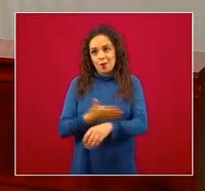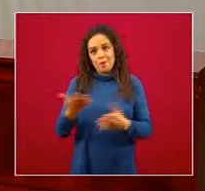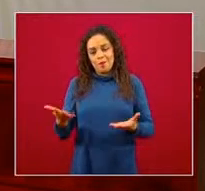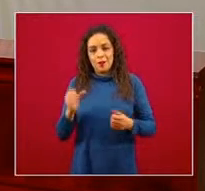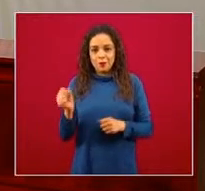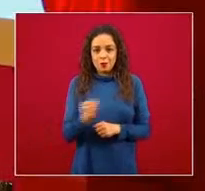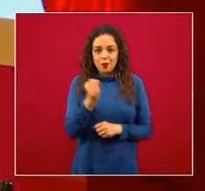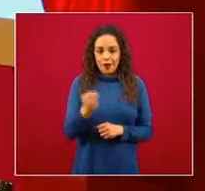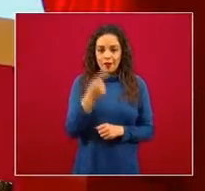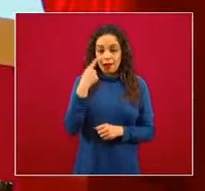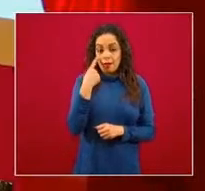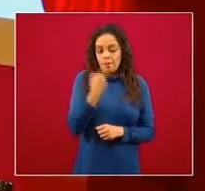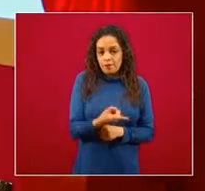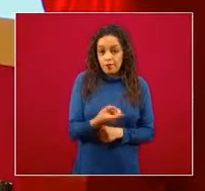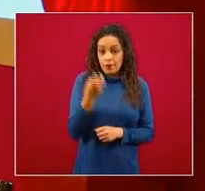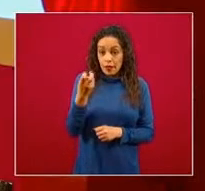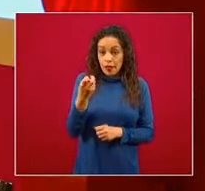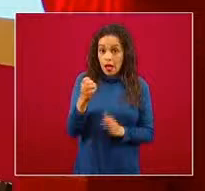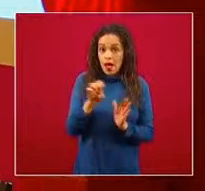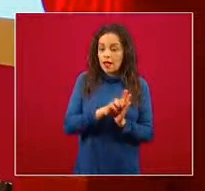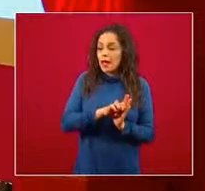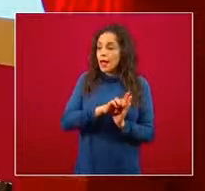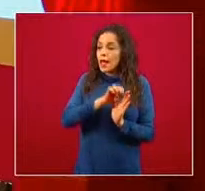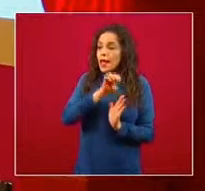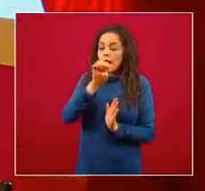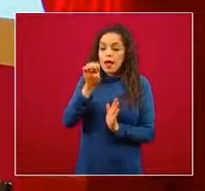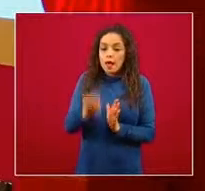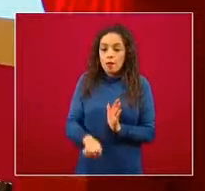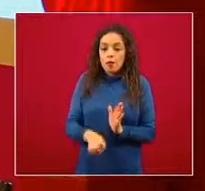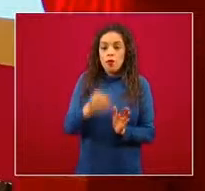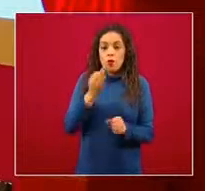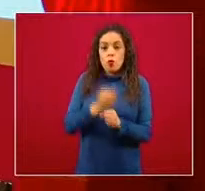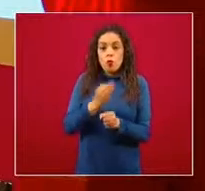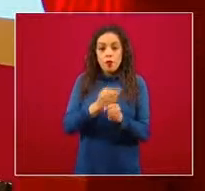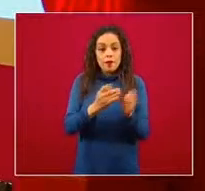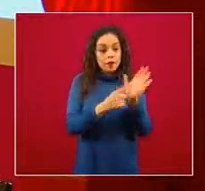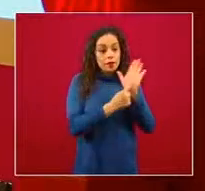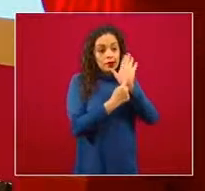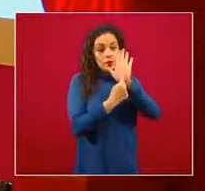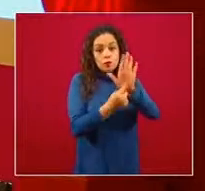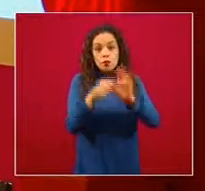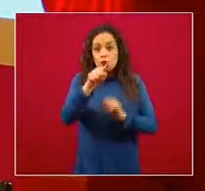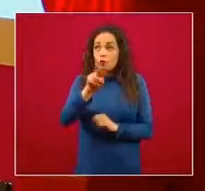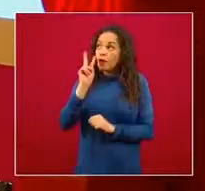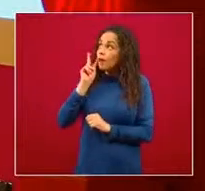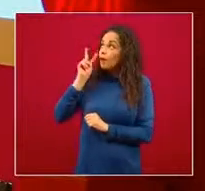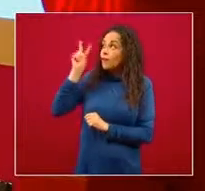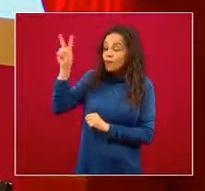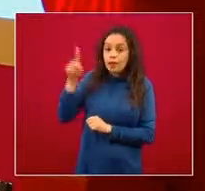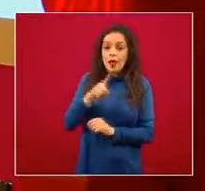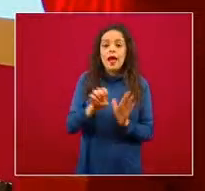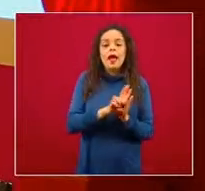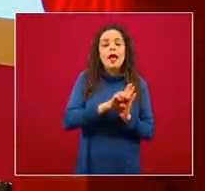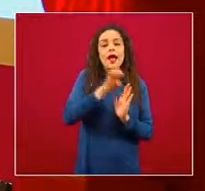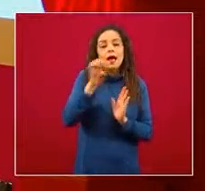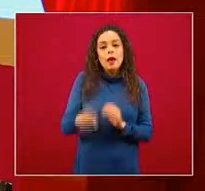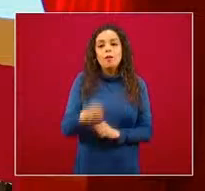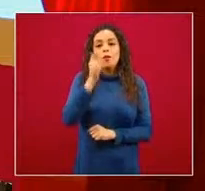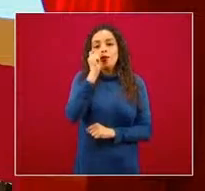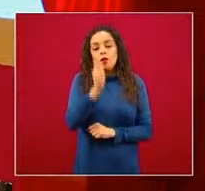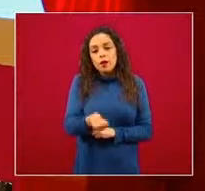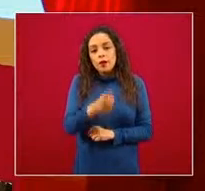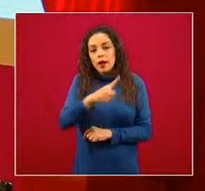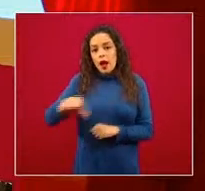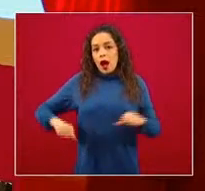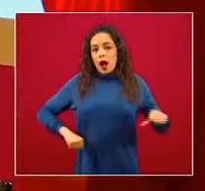two governors as well. These are all examples, okay? These are just examples of the types of